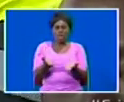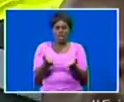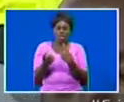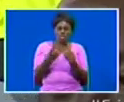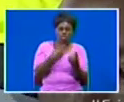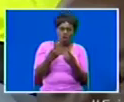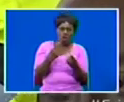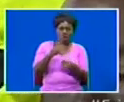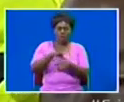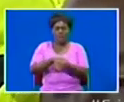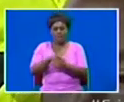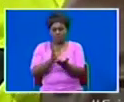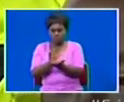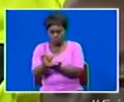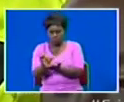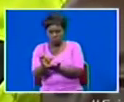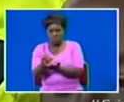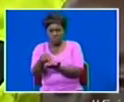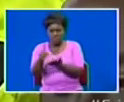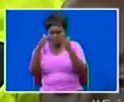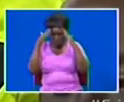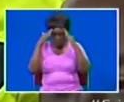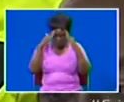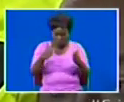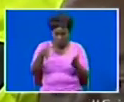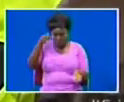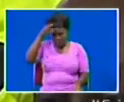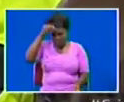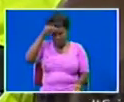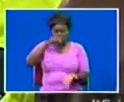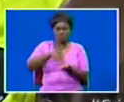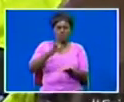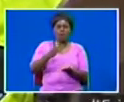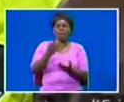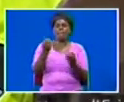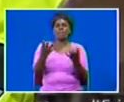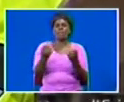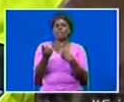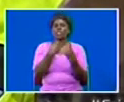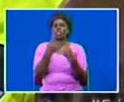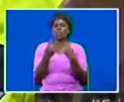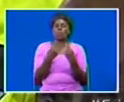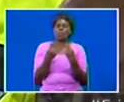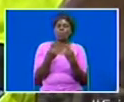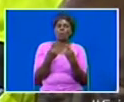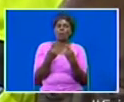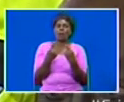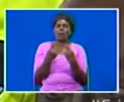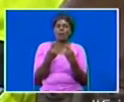able to receive the funds, so they're able to concentrate on their education. Mm-hmm. A lot of them are talking about the